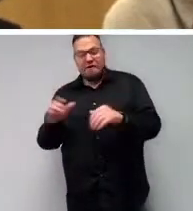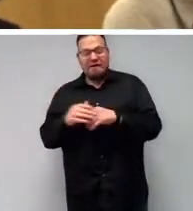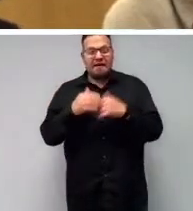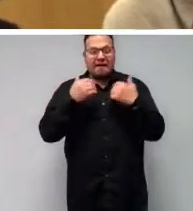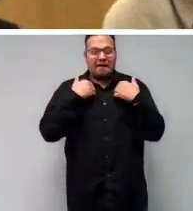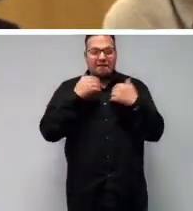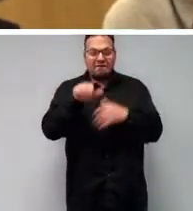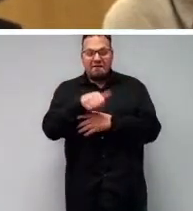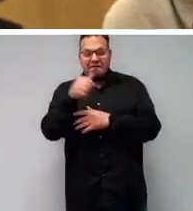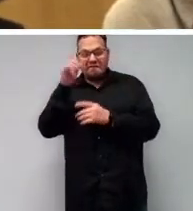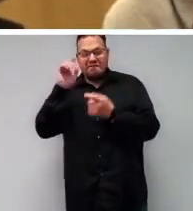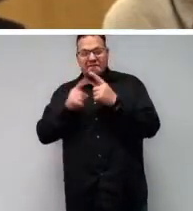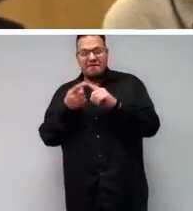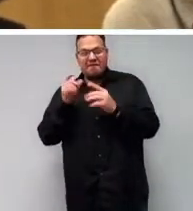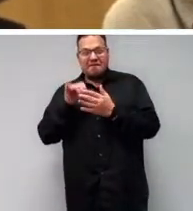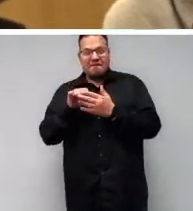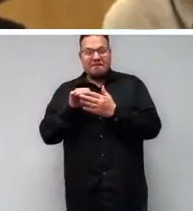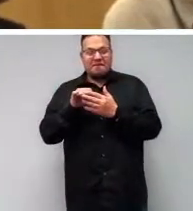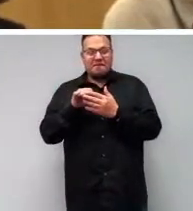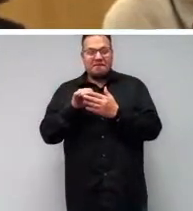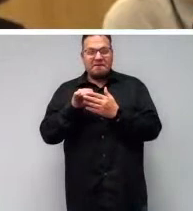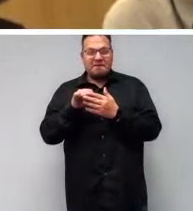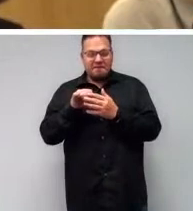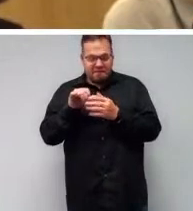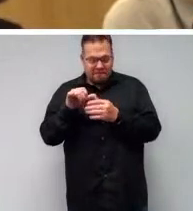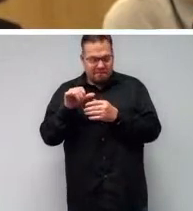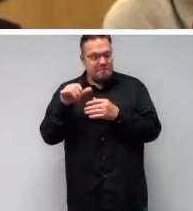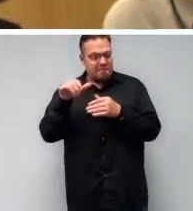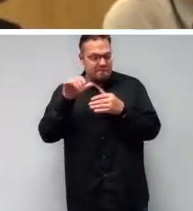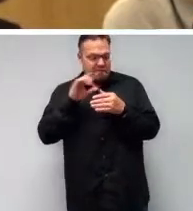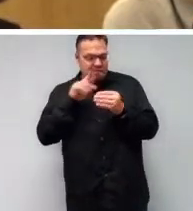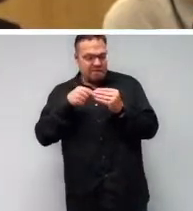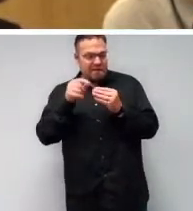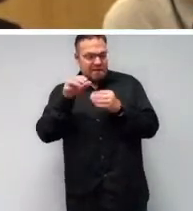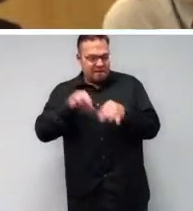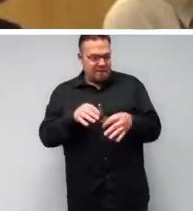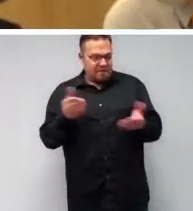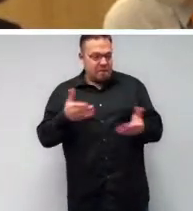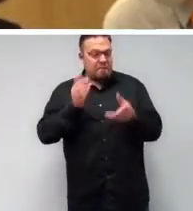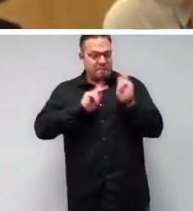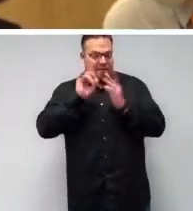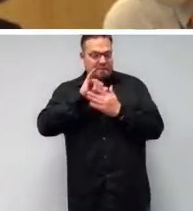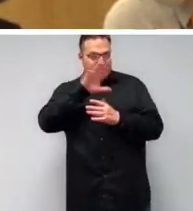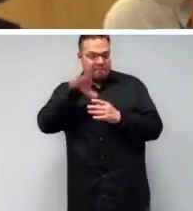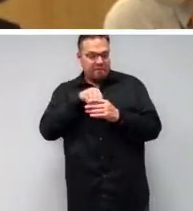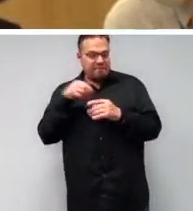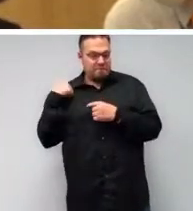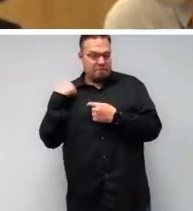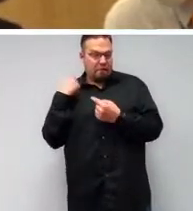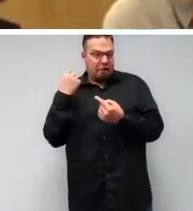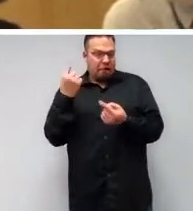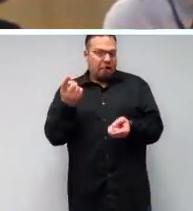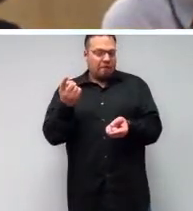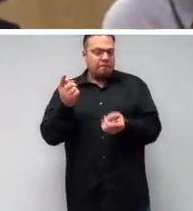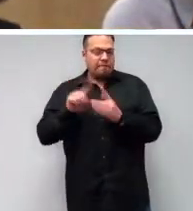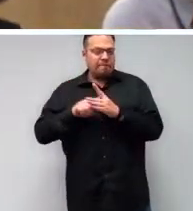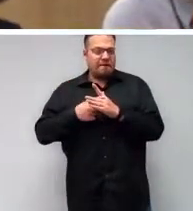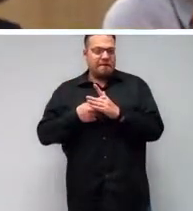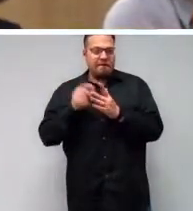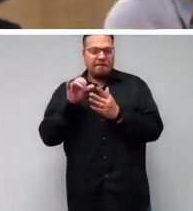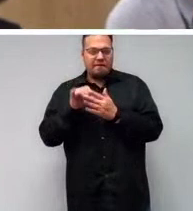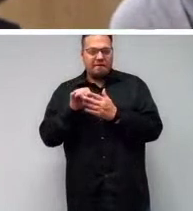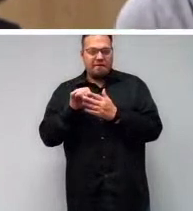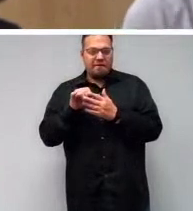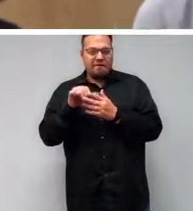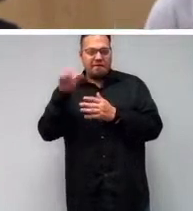friends that are going to help me talk through some of the details here. People who have been involved in this from the very beginning, and that would be Mr.